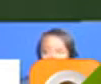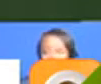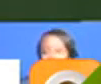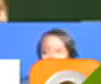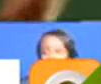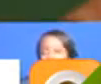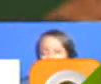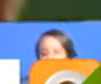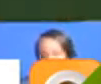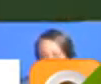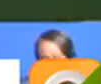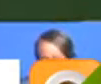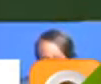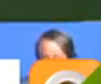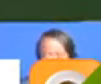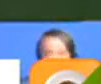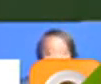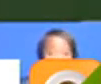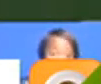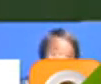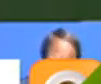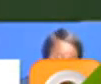if there will be court processes, we will